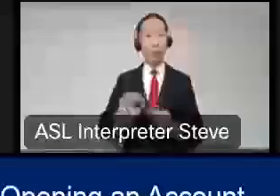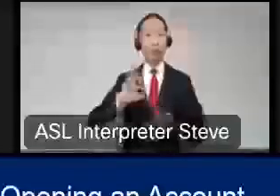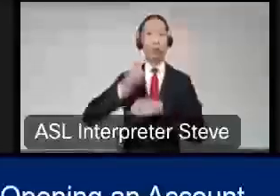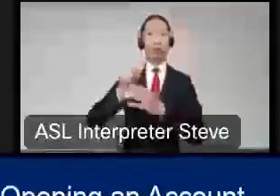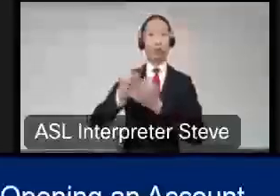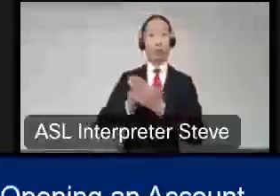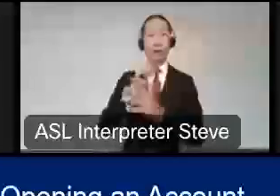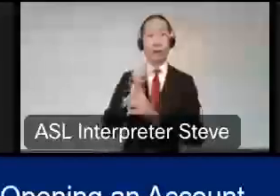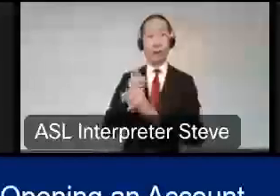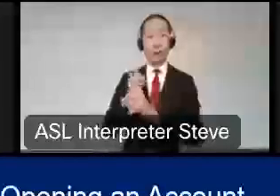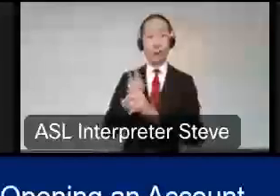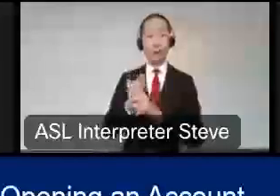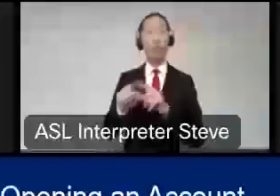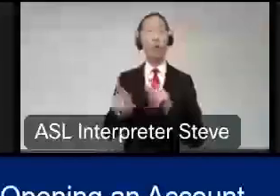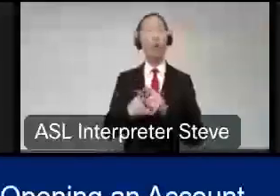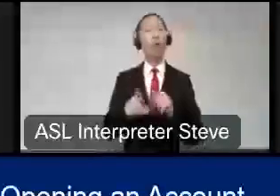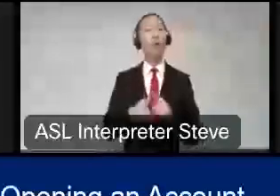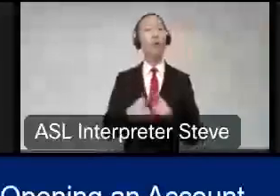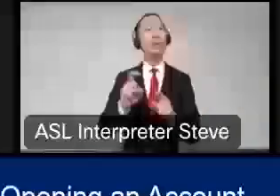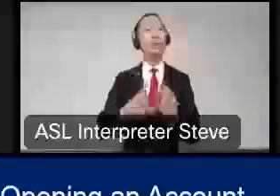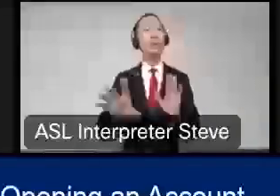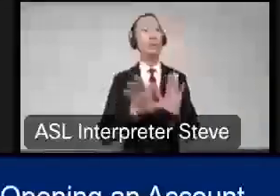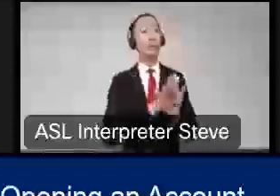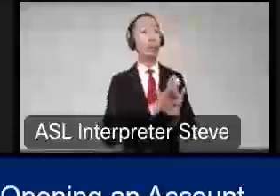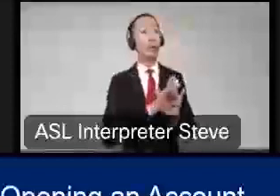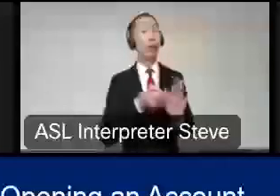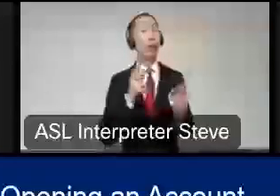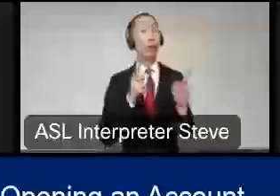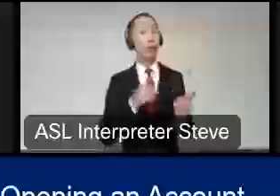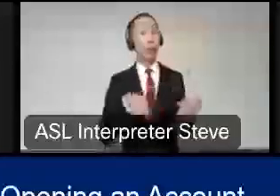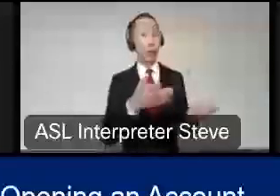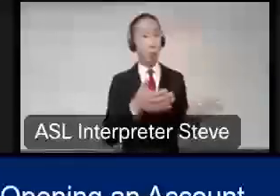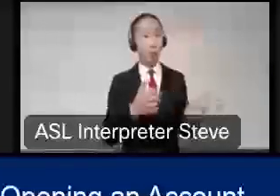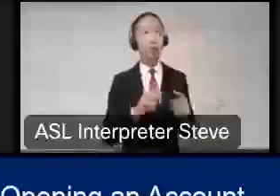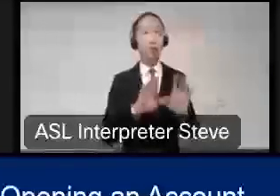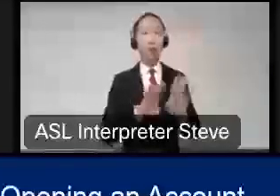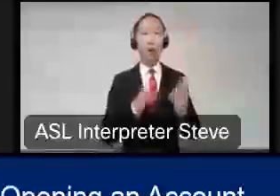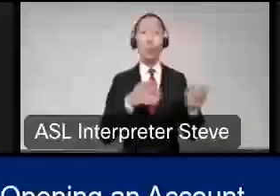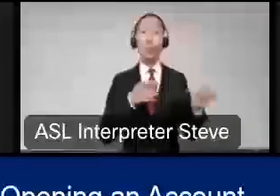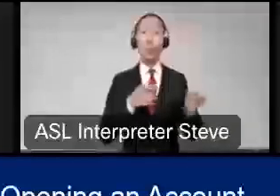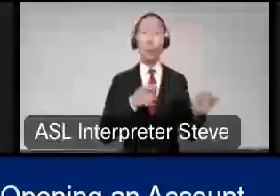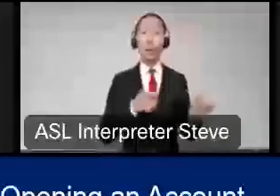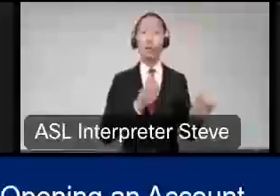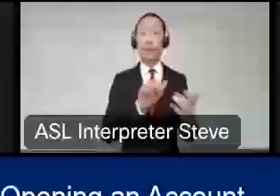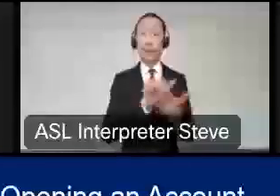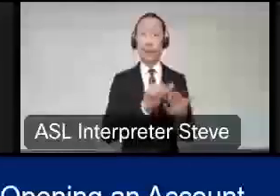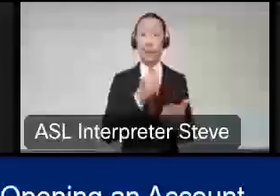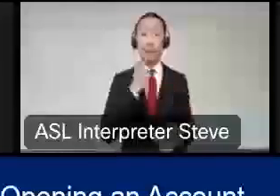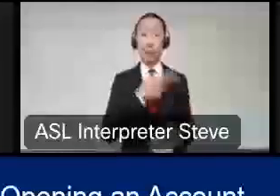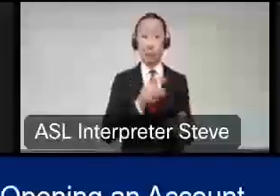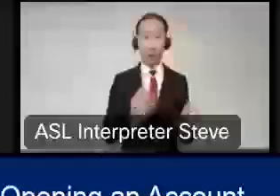themselves, but they also may appoint any other person of their choosing to open and manage the account for